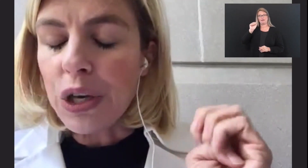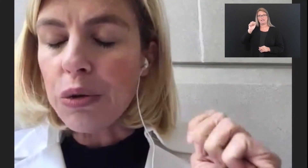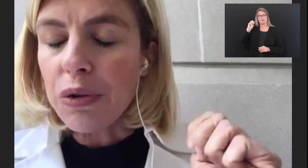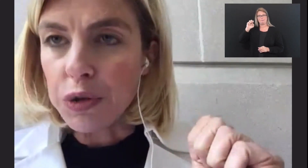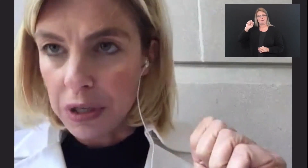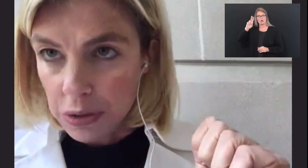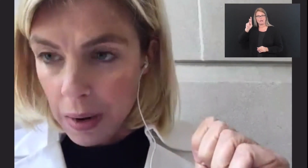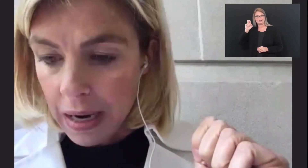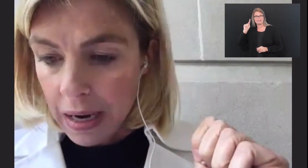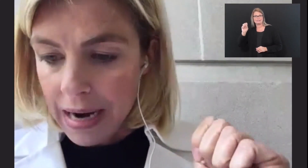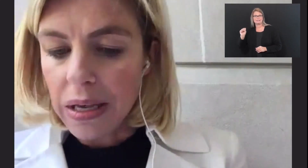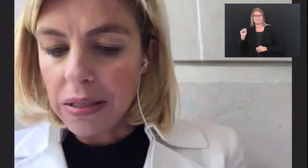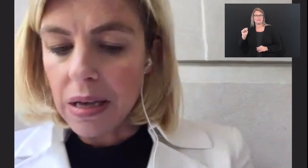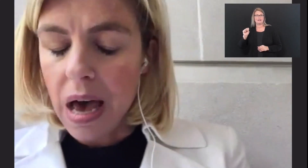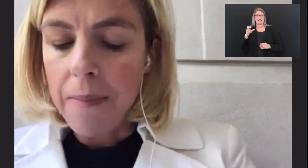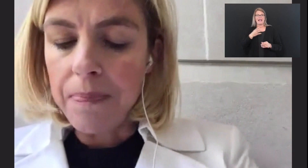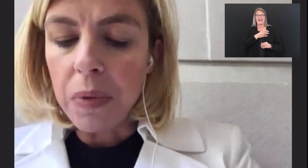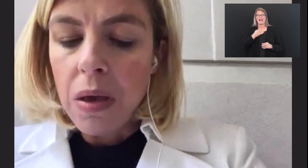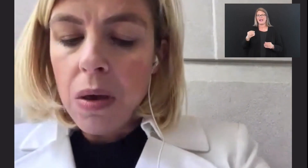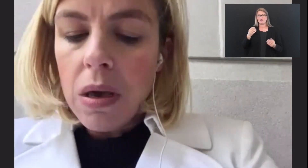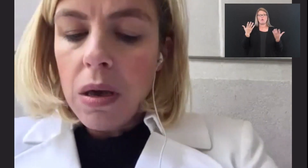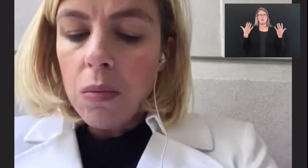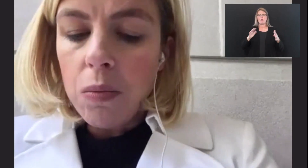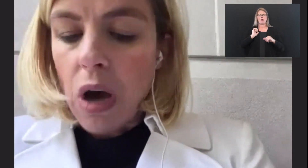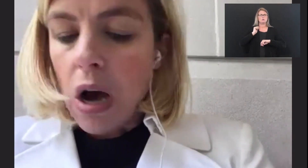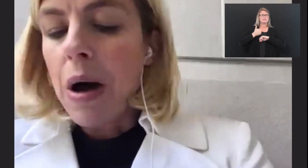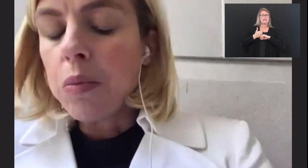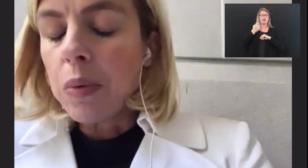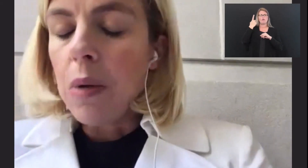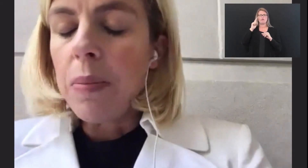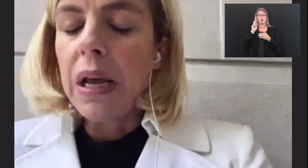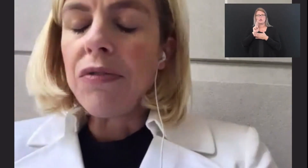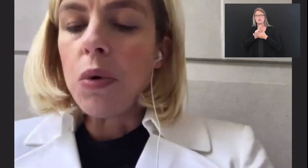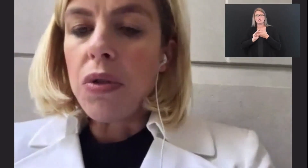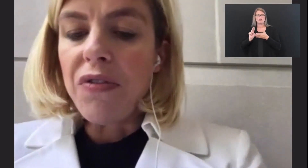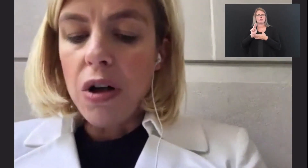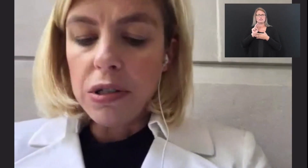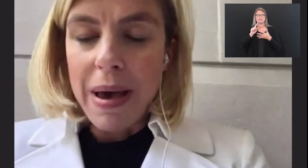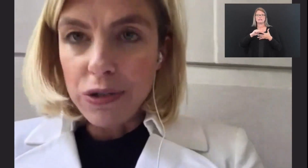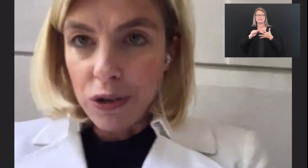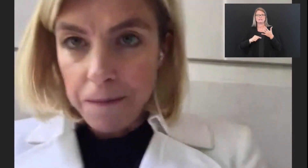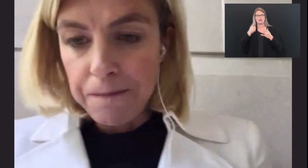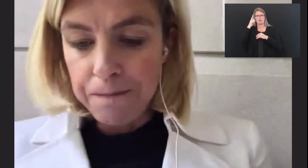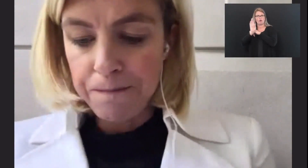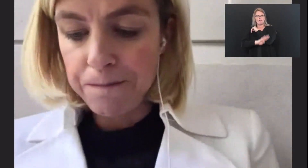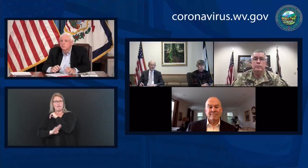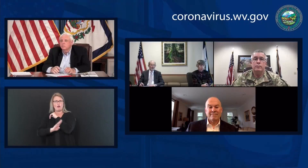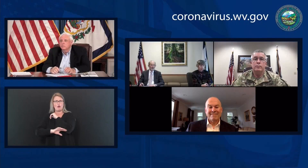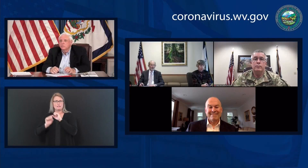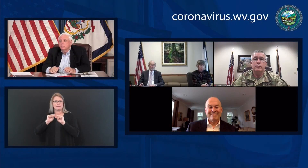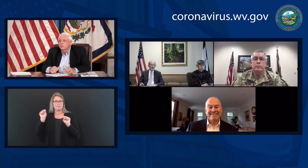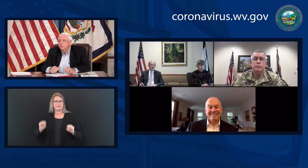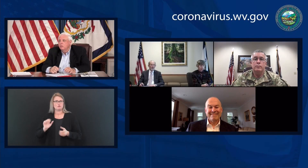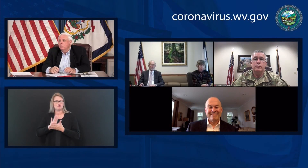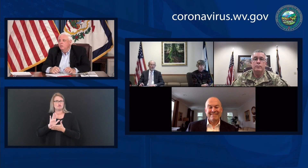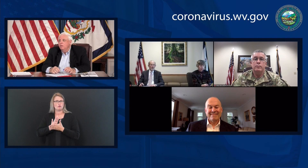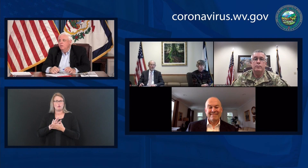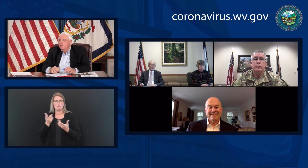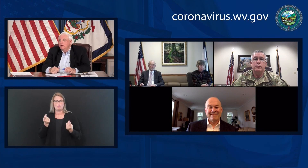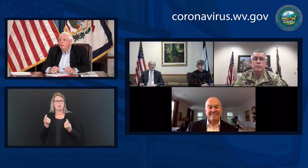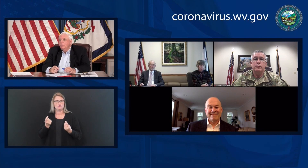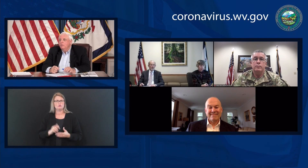giving universities right now as we talk about reopening for the fall semester?